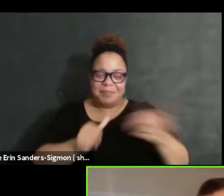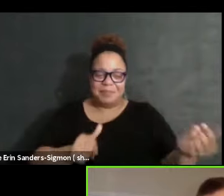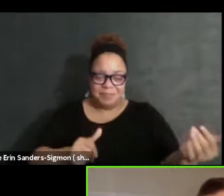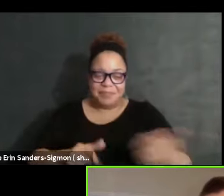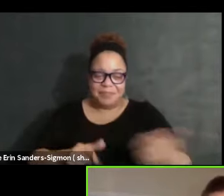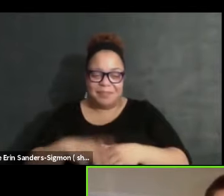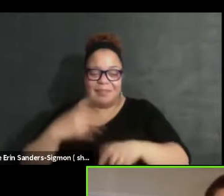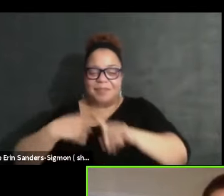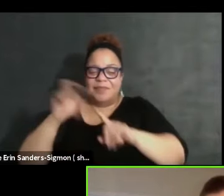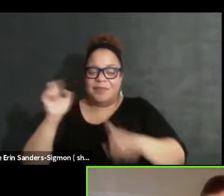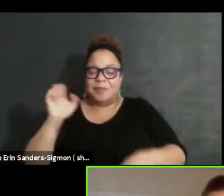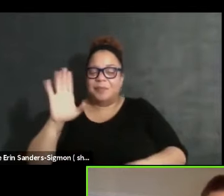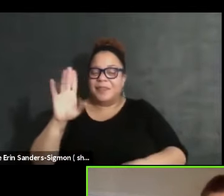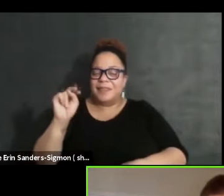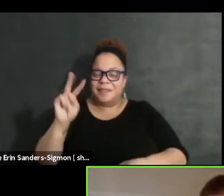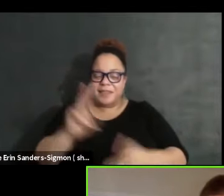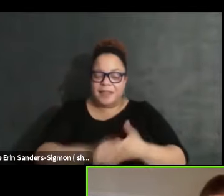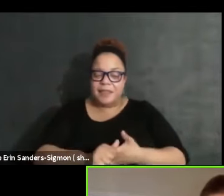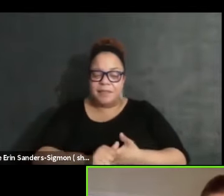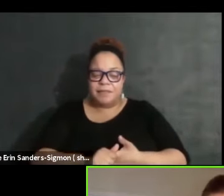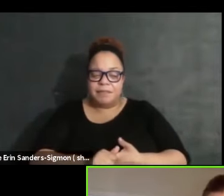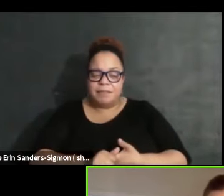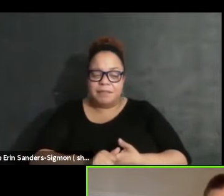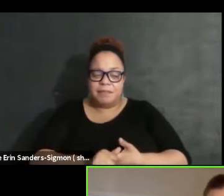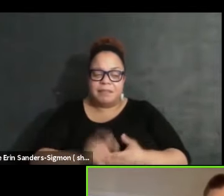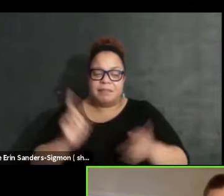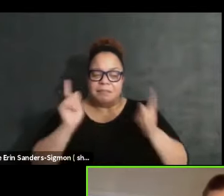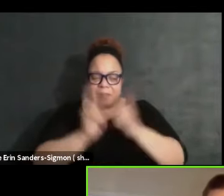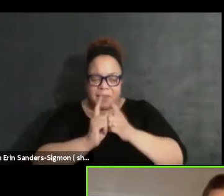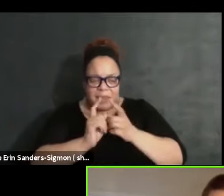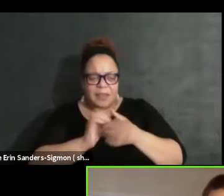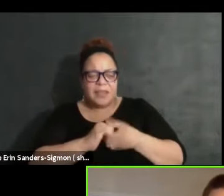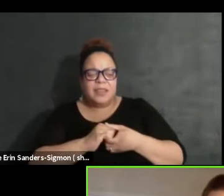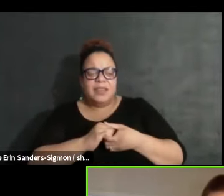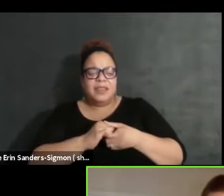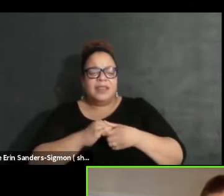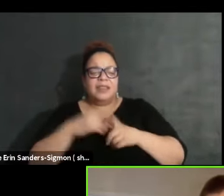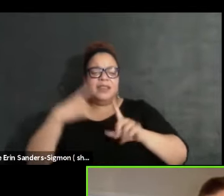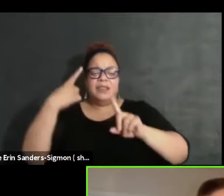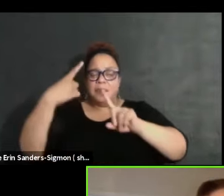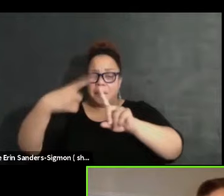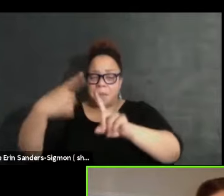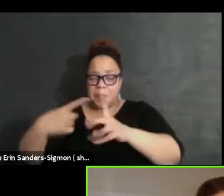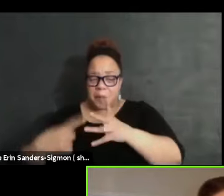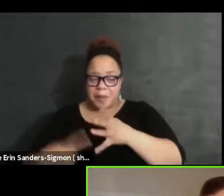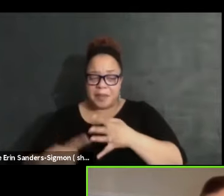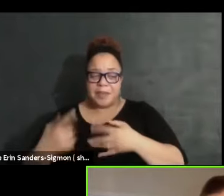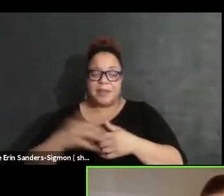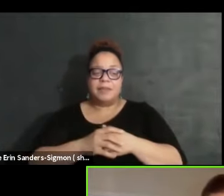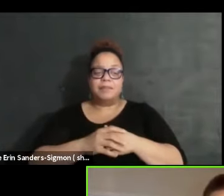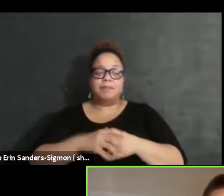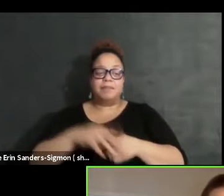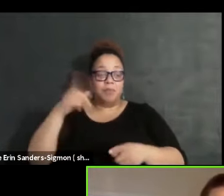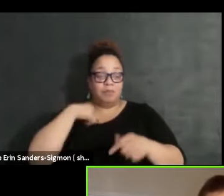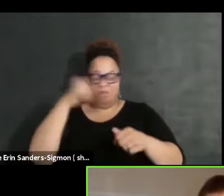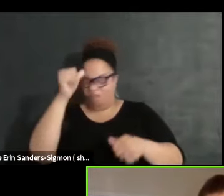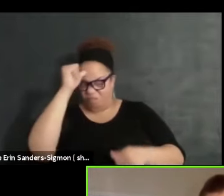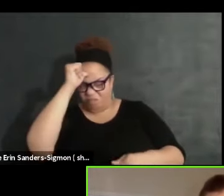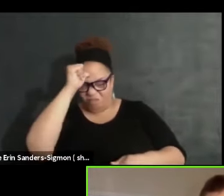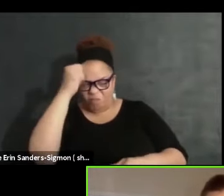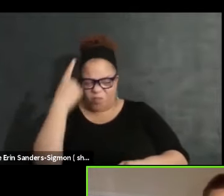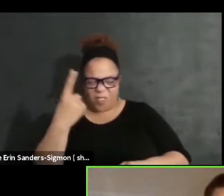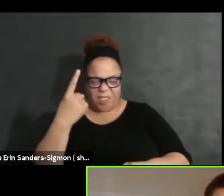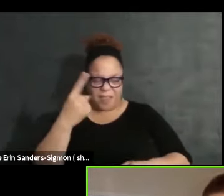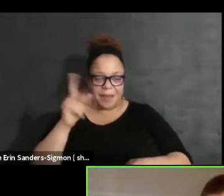thing I remember most are all the people that I've stayed connected with and have become my artistic peers and mentors and mentees. I mean,